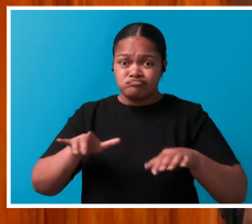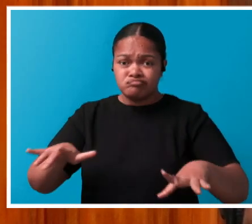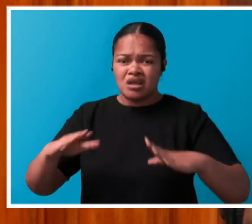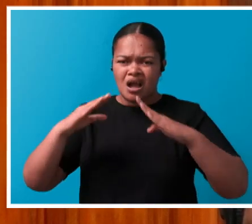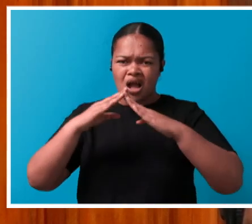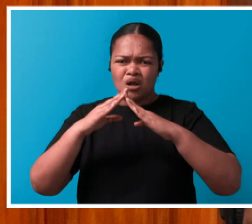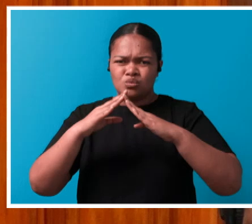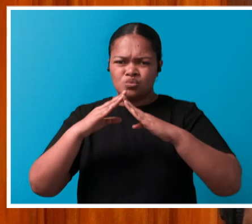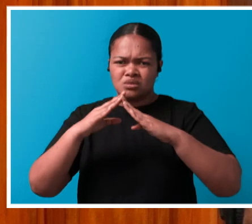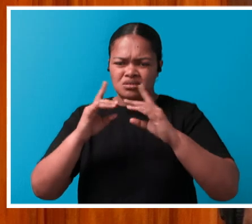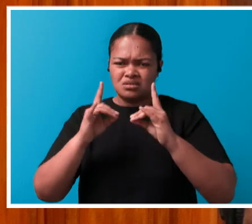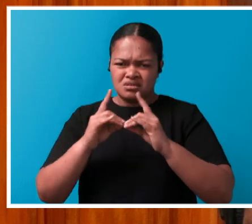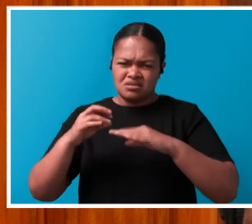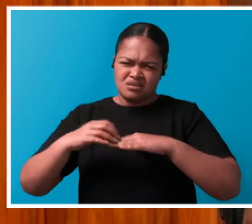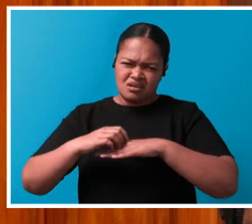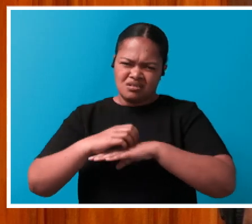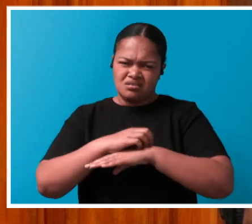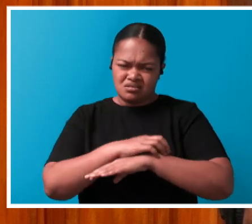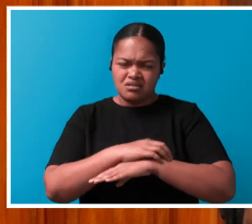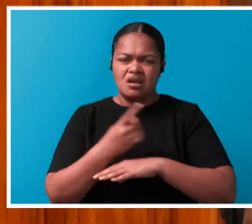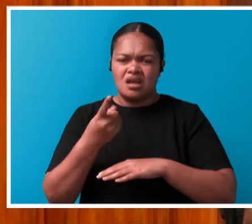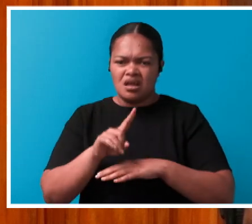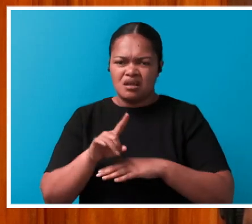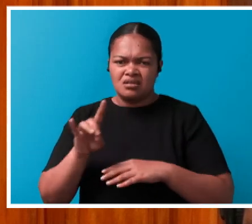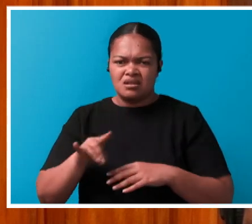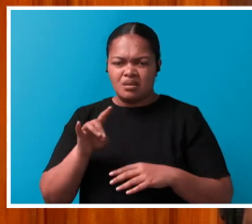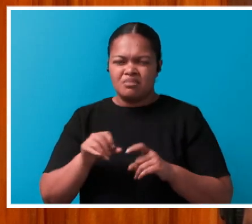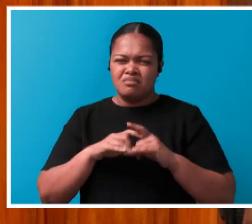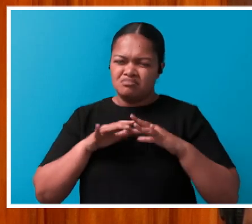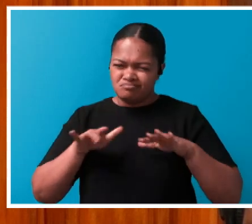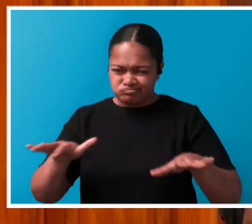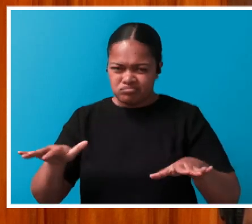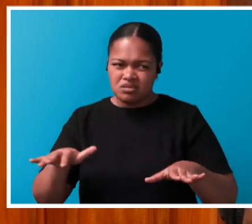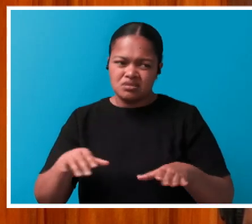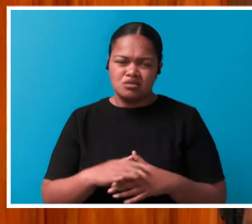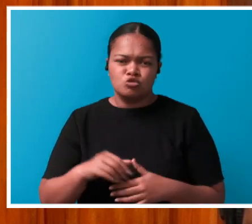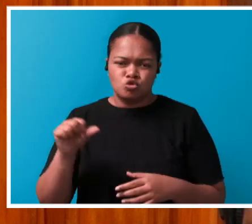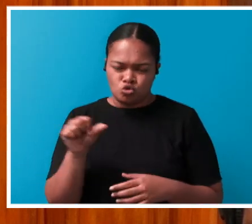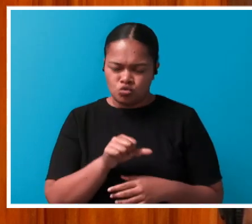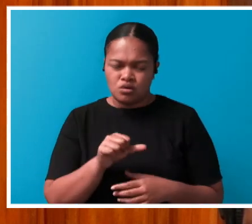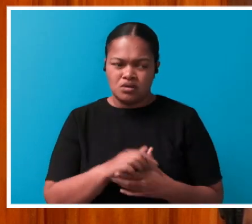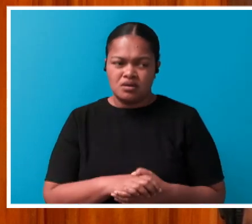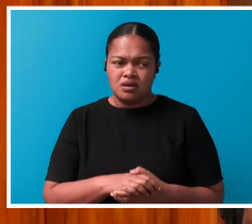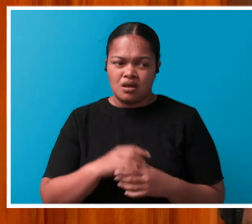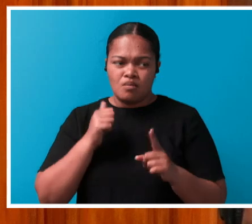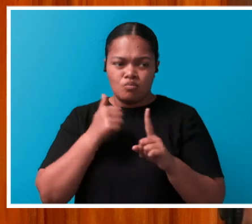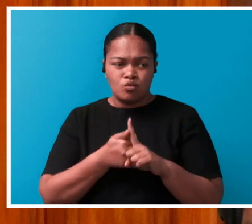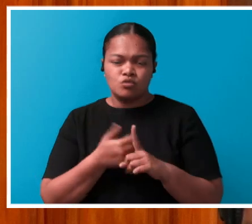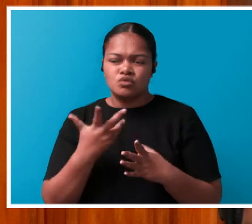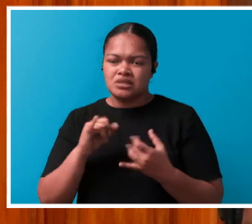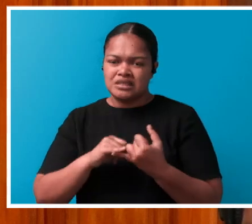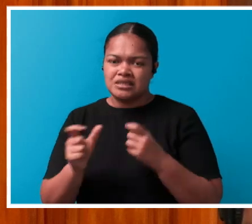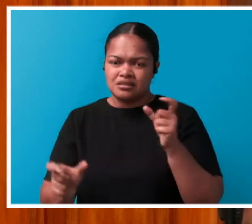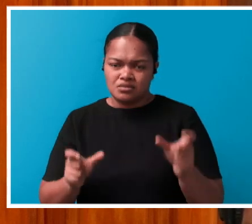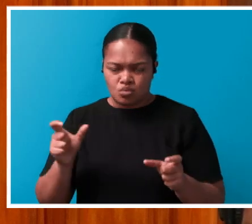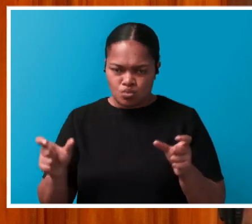pests across our local communities, it is imperative that there is a multi-pronged approach to include key stakeholders and